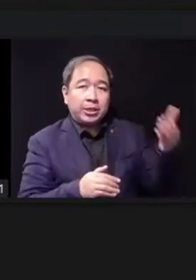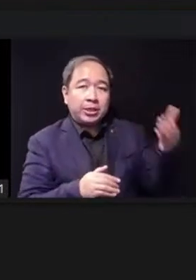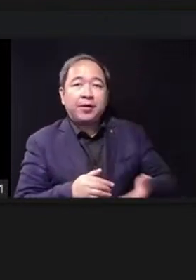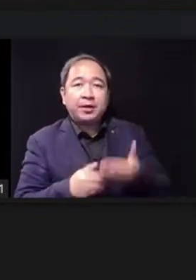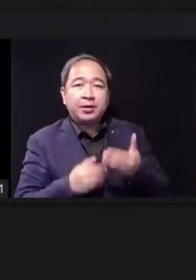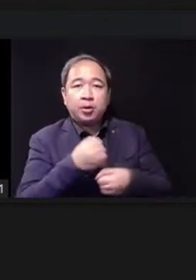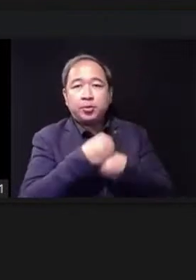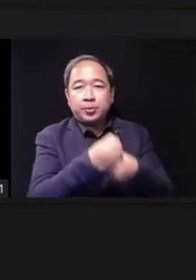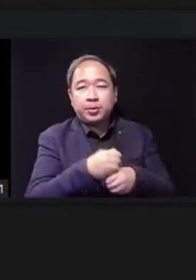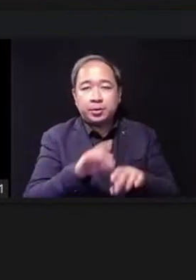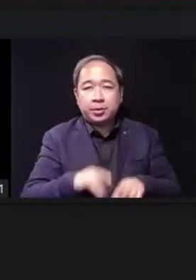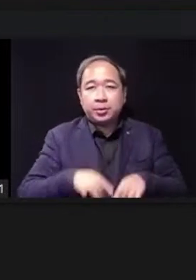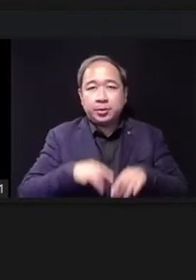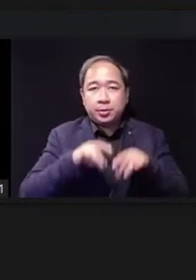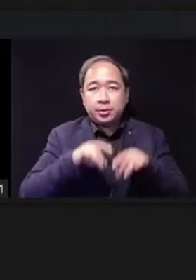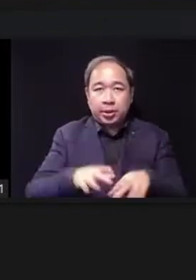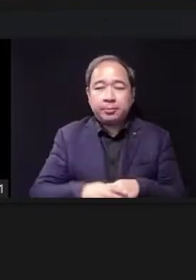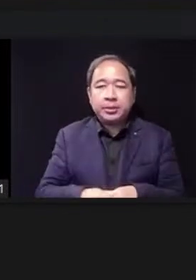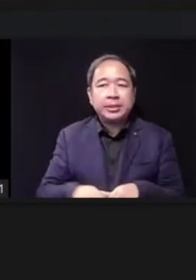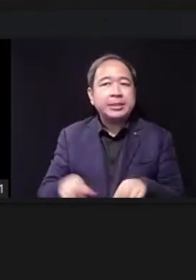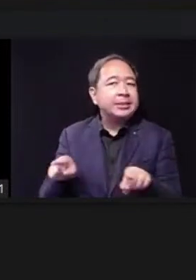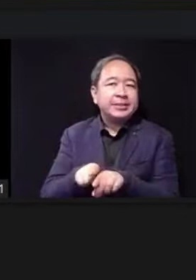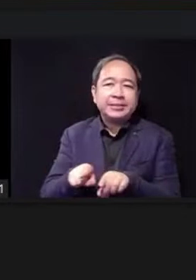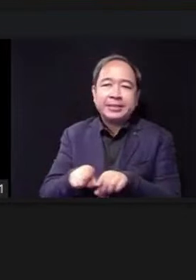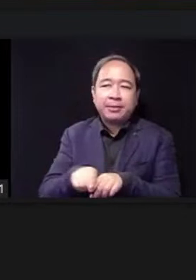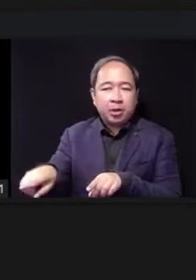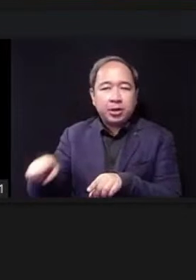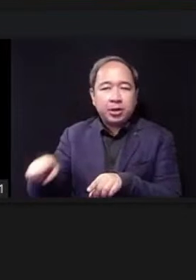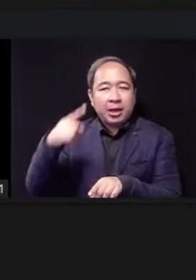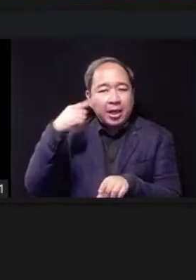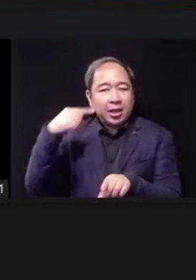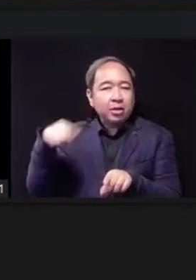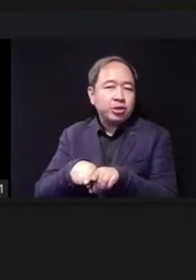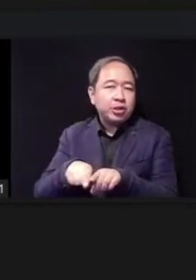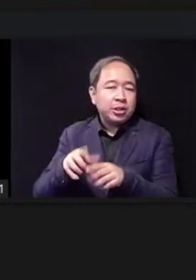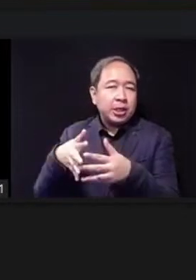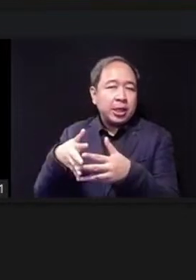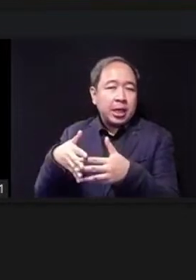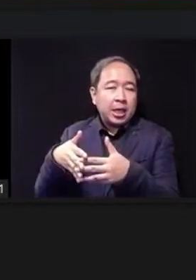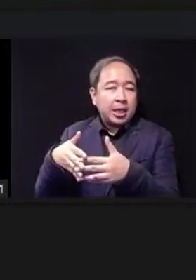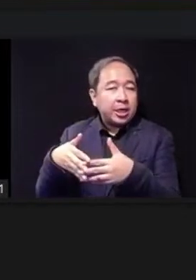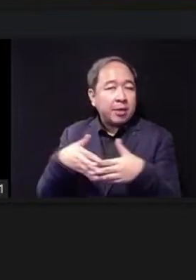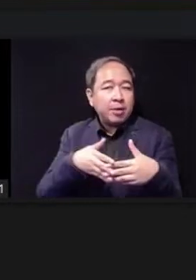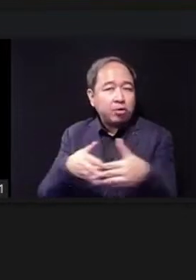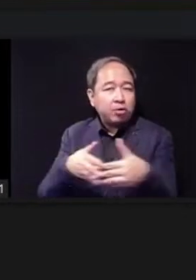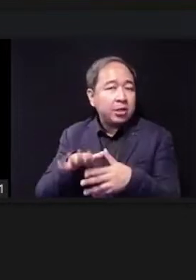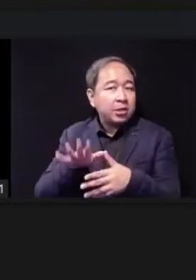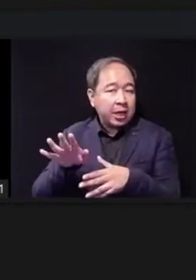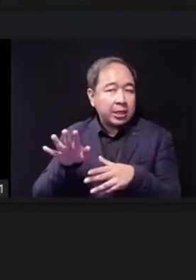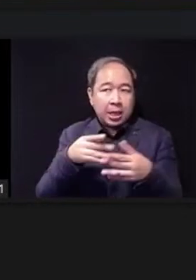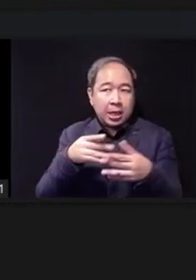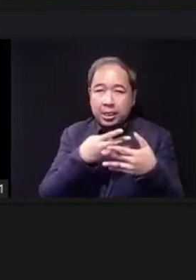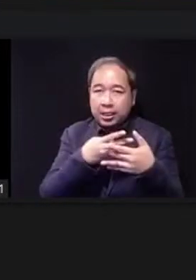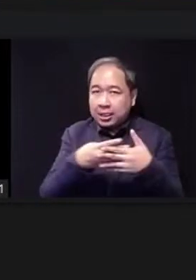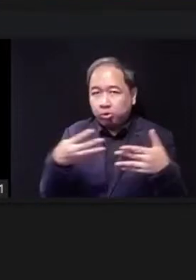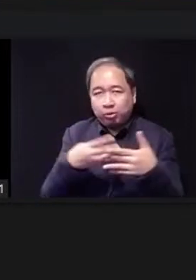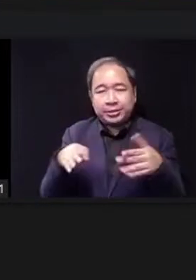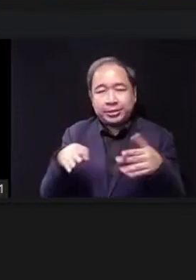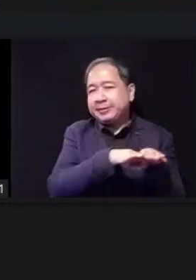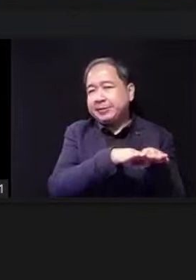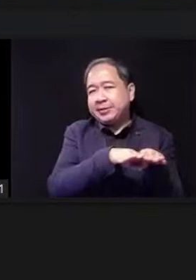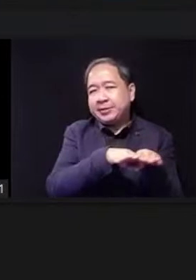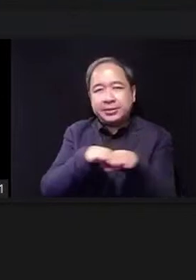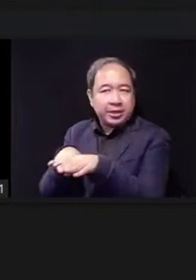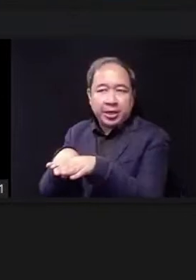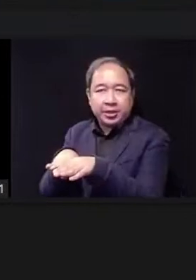to affirm the position of the United States on here, that this is standard language, the outcomes of its reviews, and we also couldn't